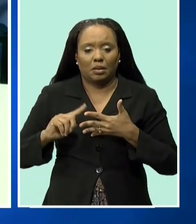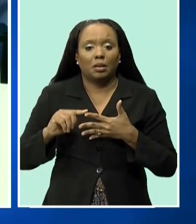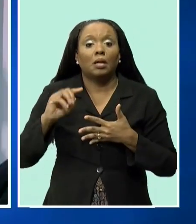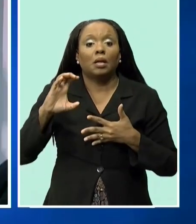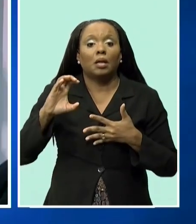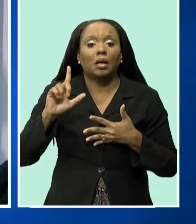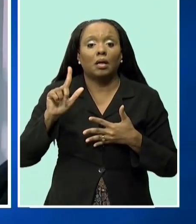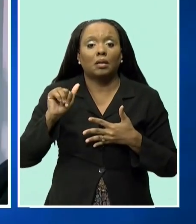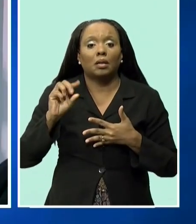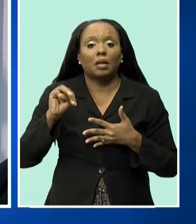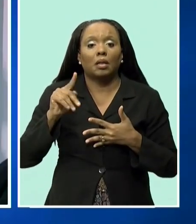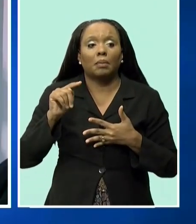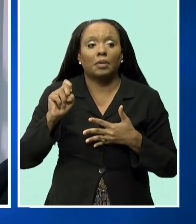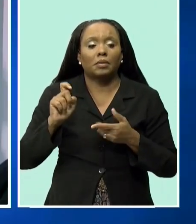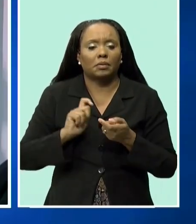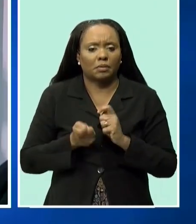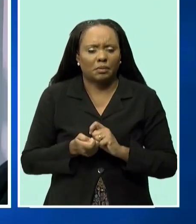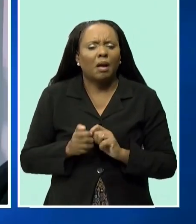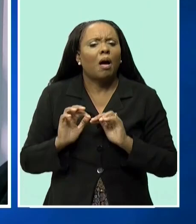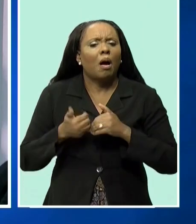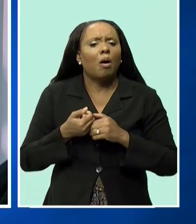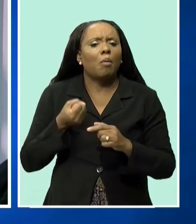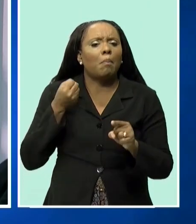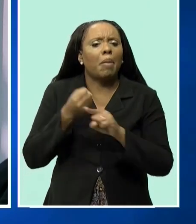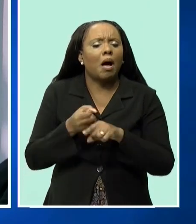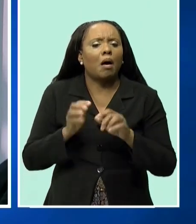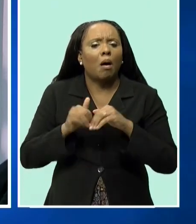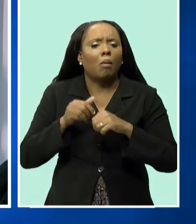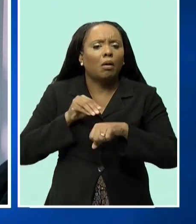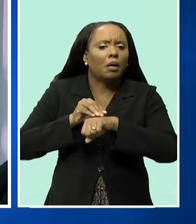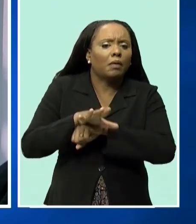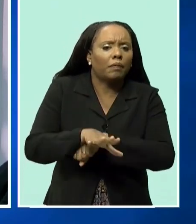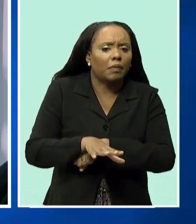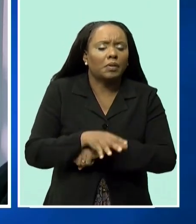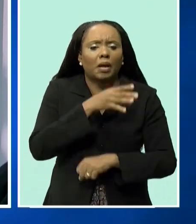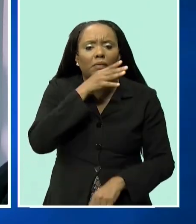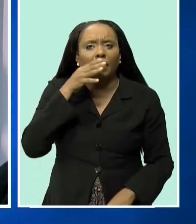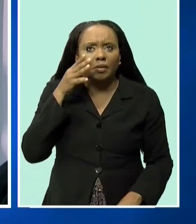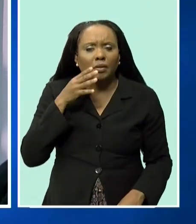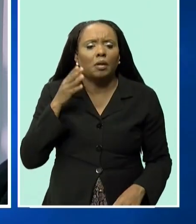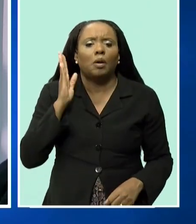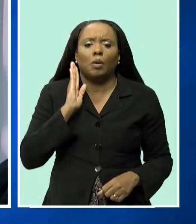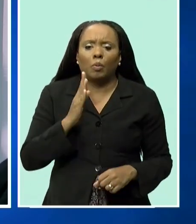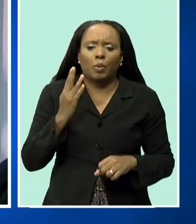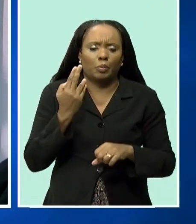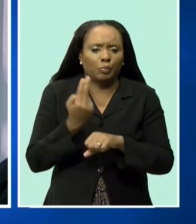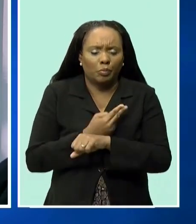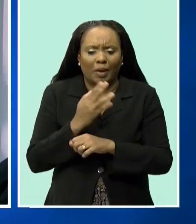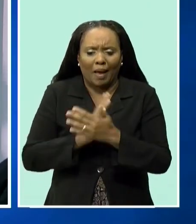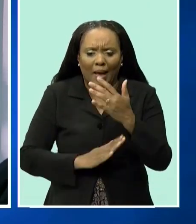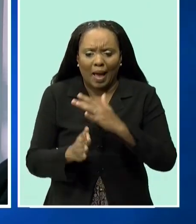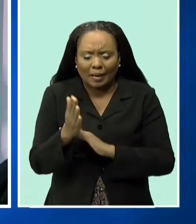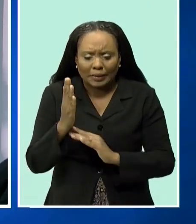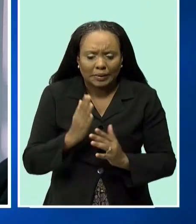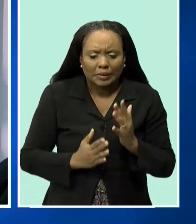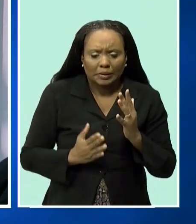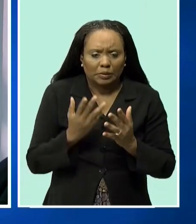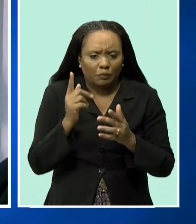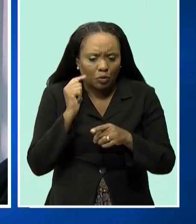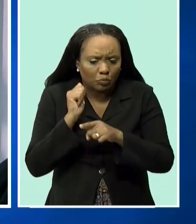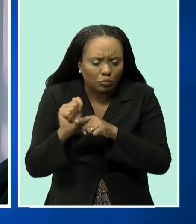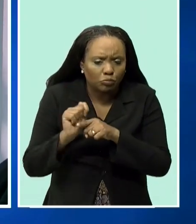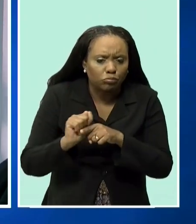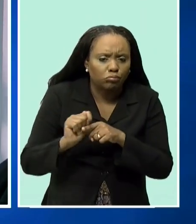affected through plenary sessions as well as hands-on training sessions. At the end of the project, CYEN will present